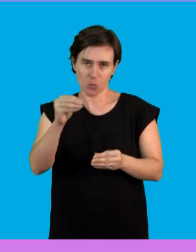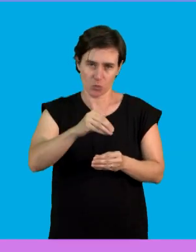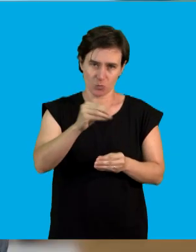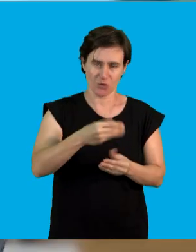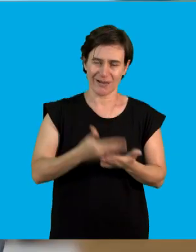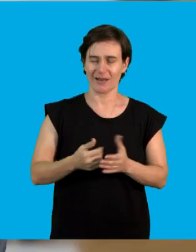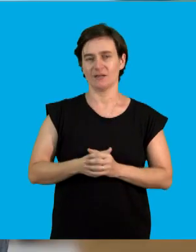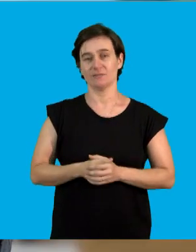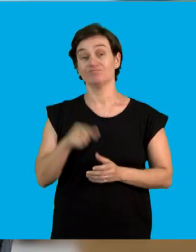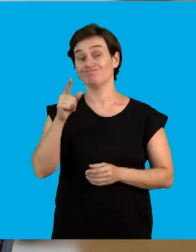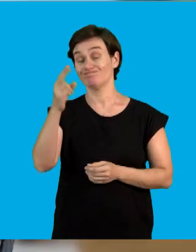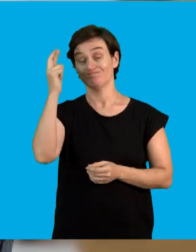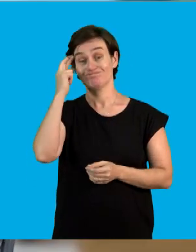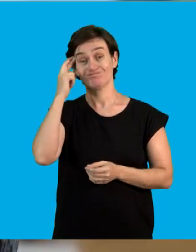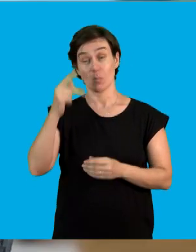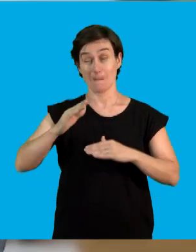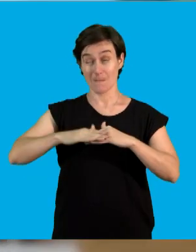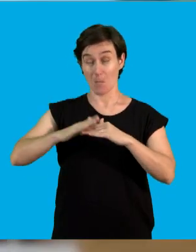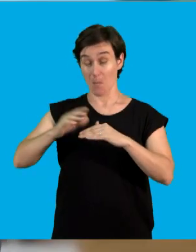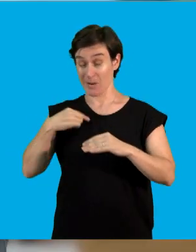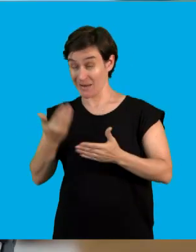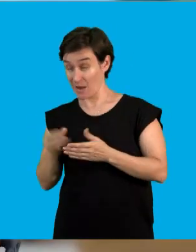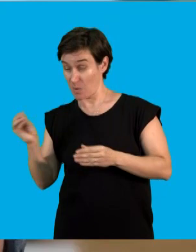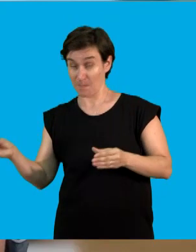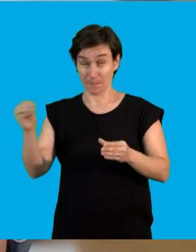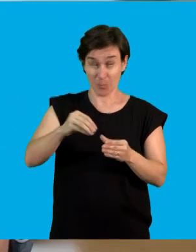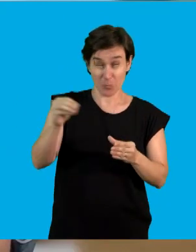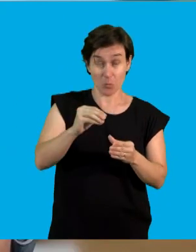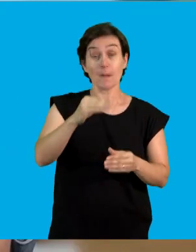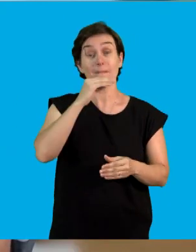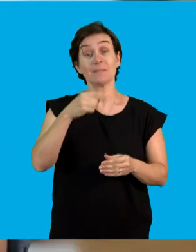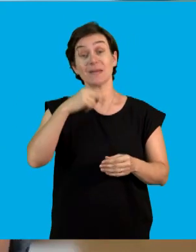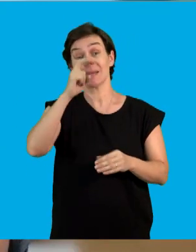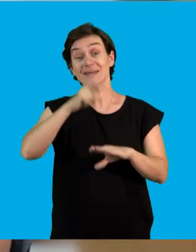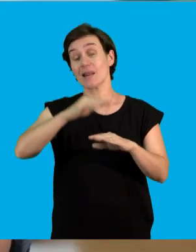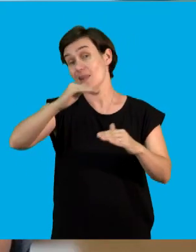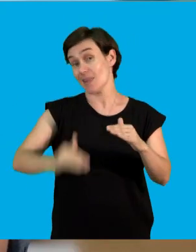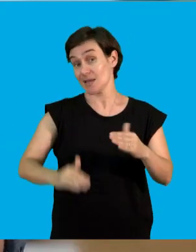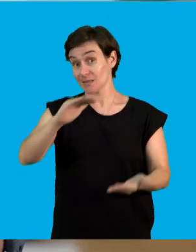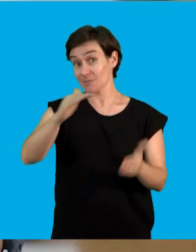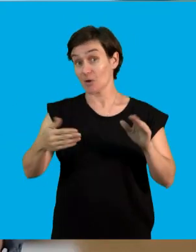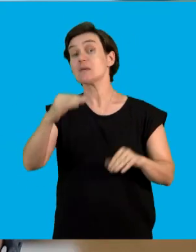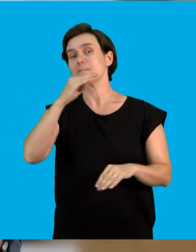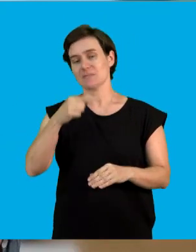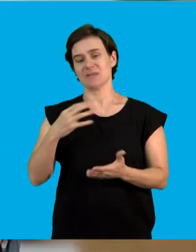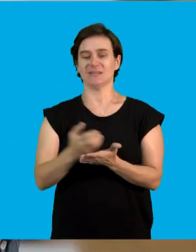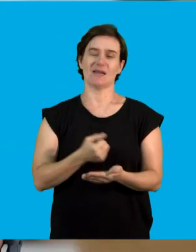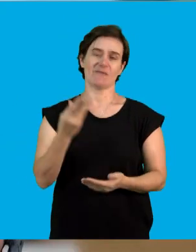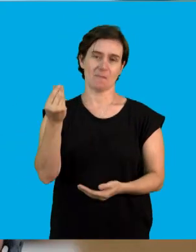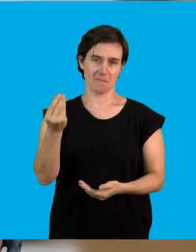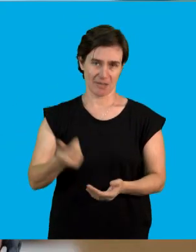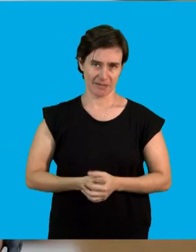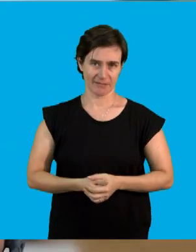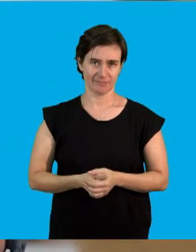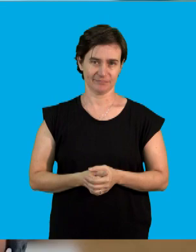container. Because remember, the more items you fit, the less boxes you need, the more money you save. Let's